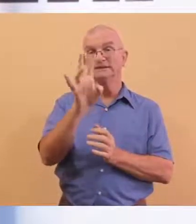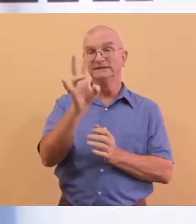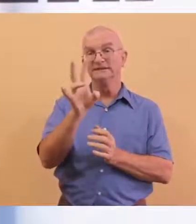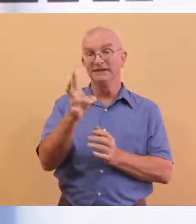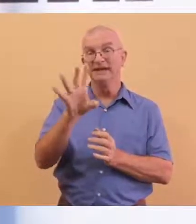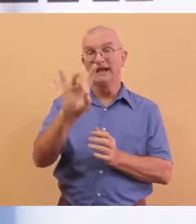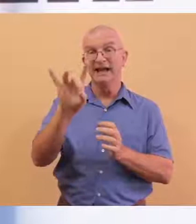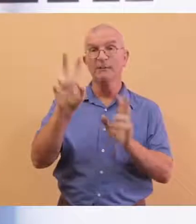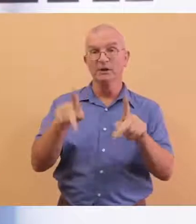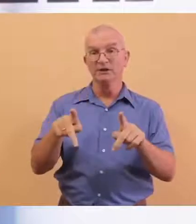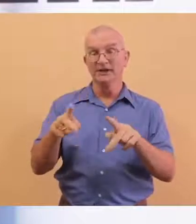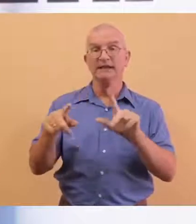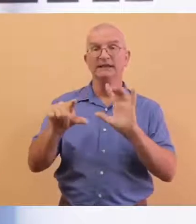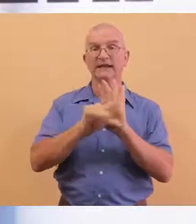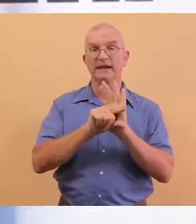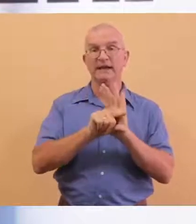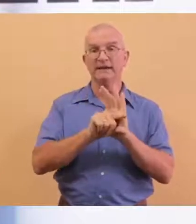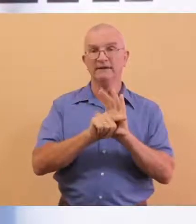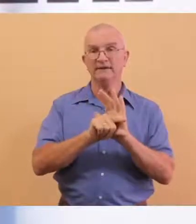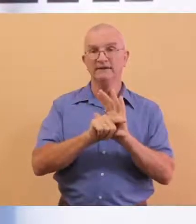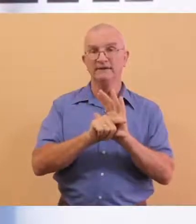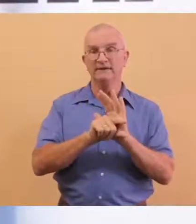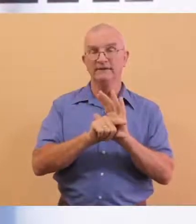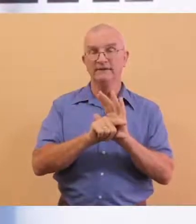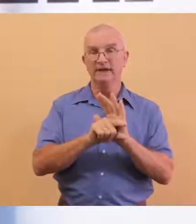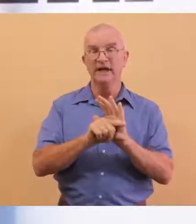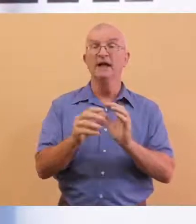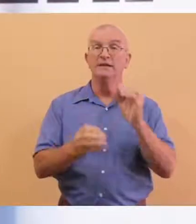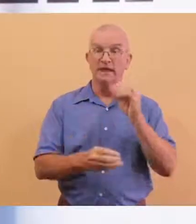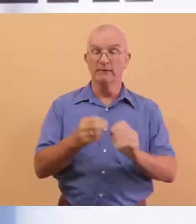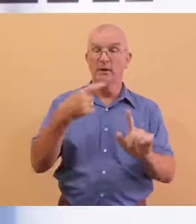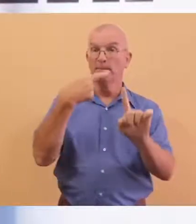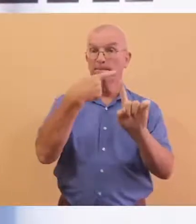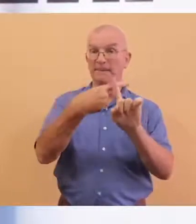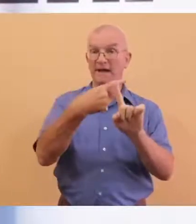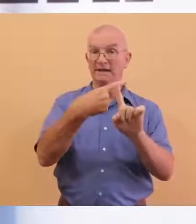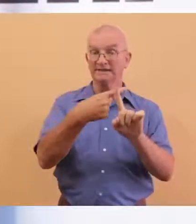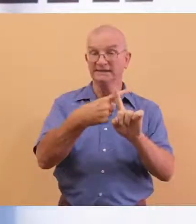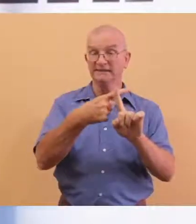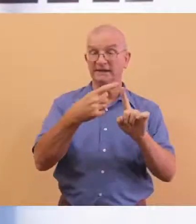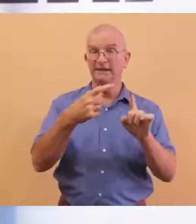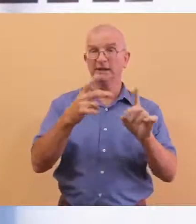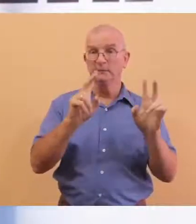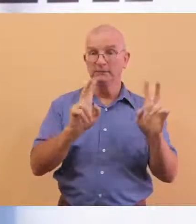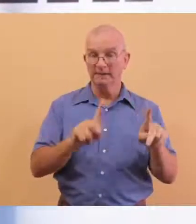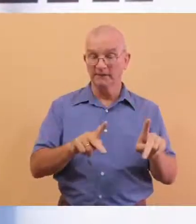4,478 persons being negative. The number of positive cases is now